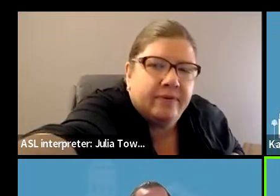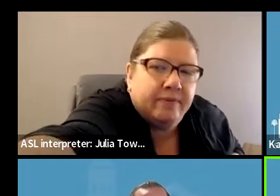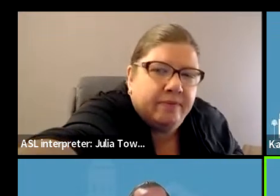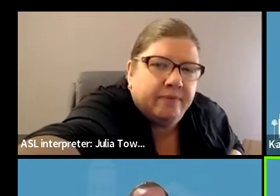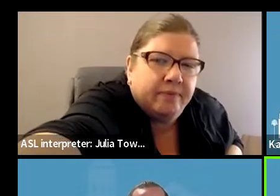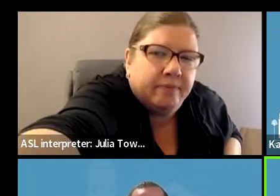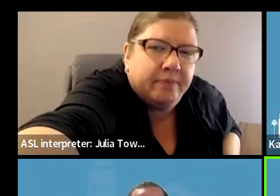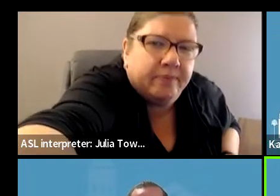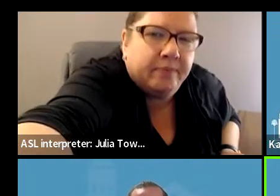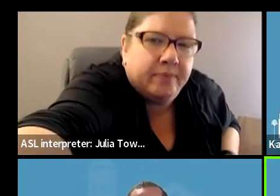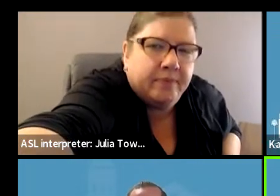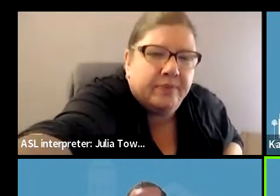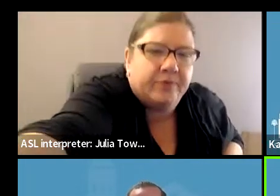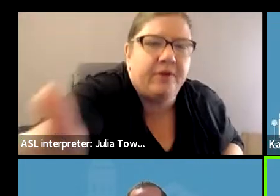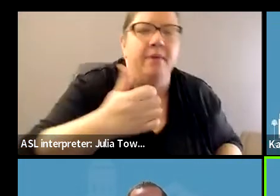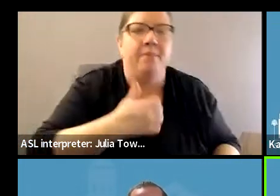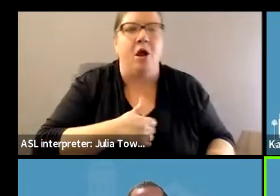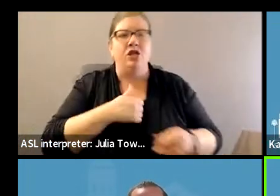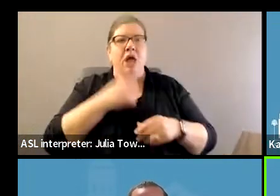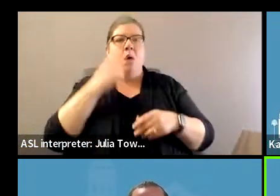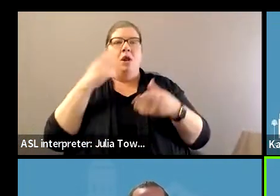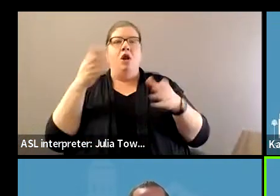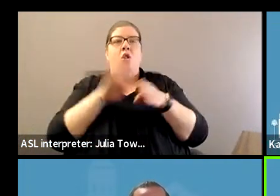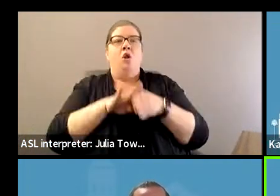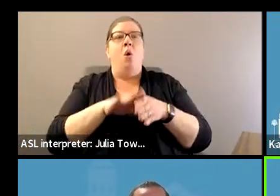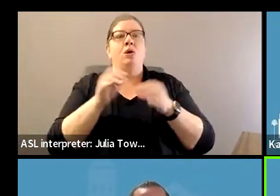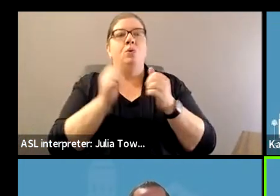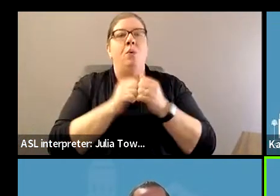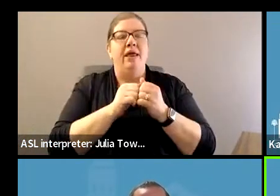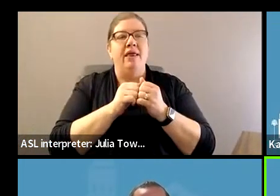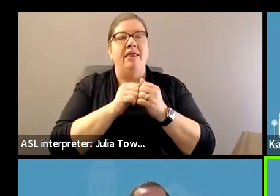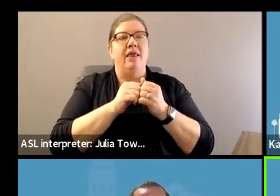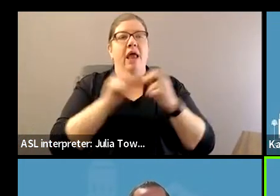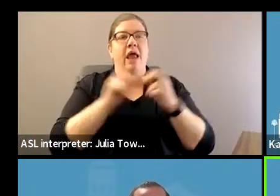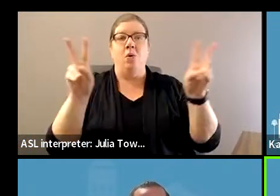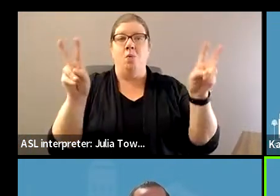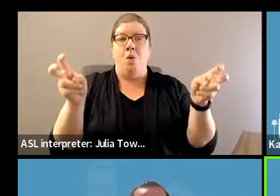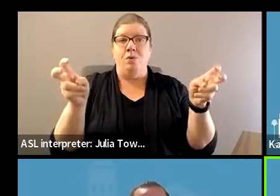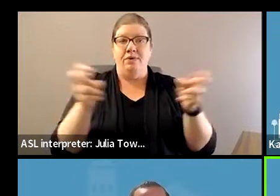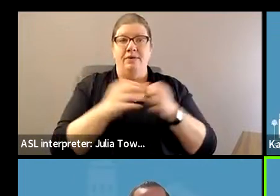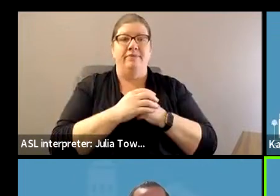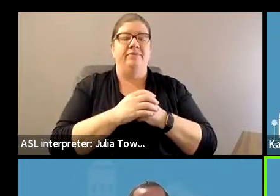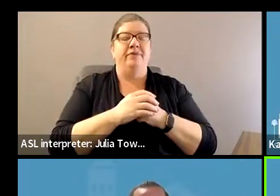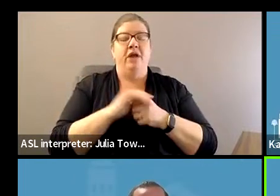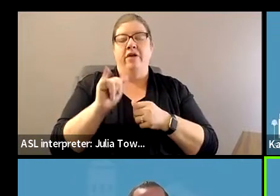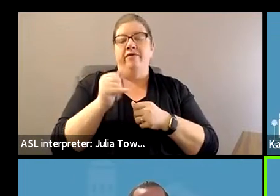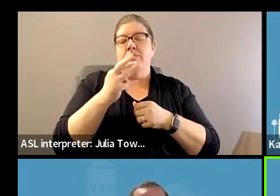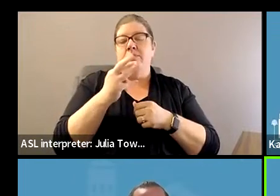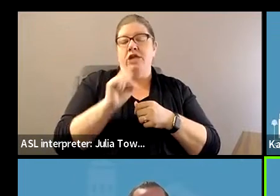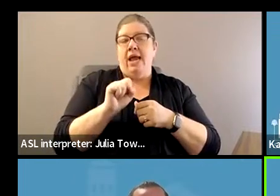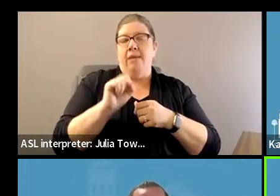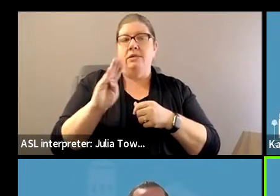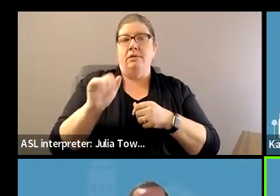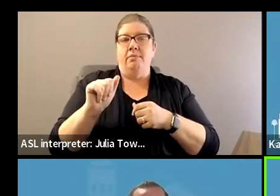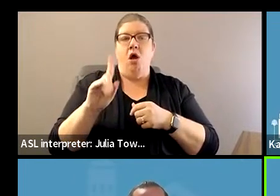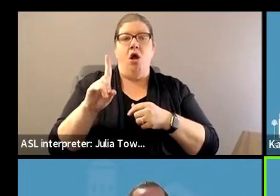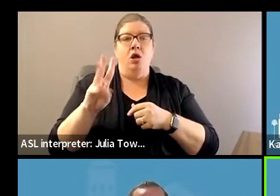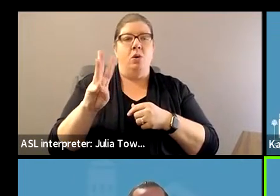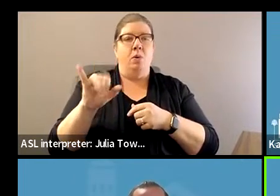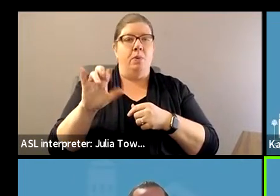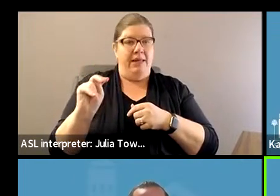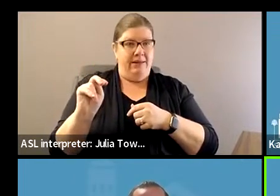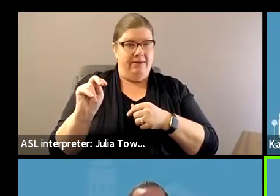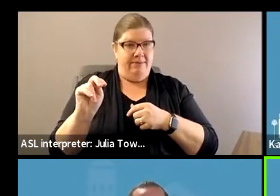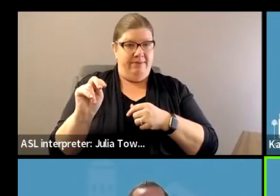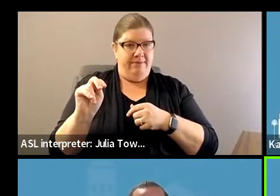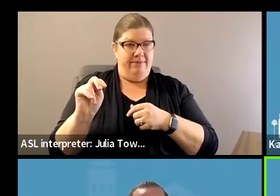Apologies. I want to close with a quote from James Baldwin, because